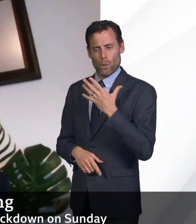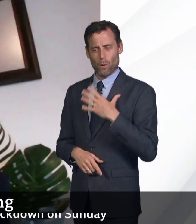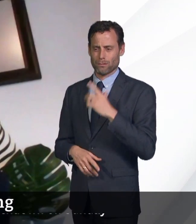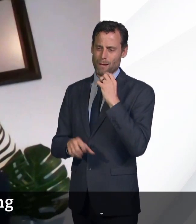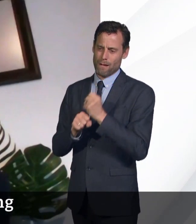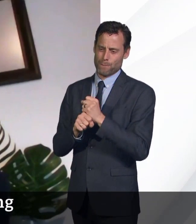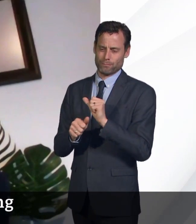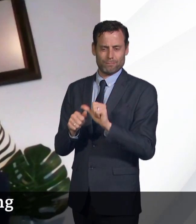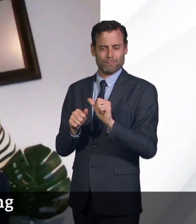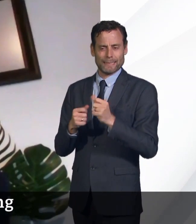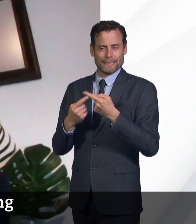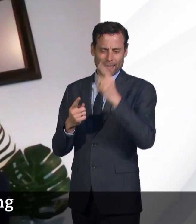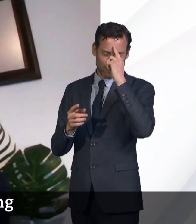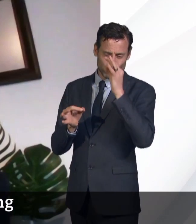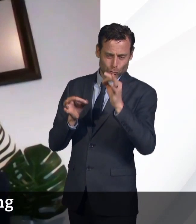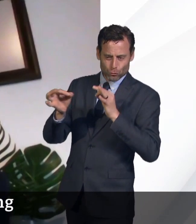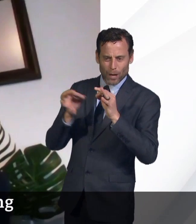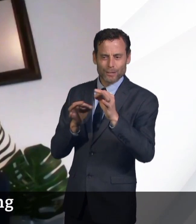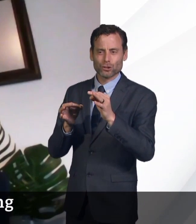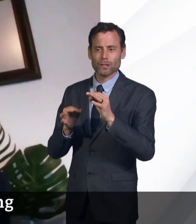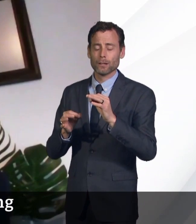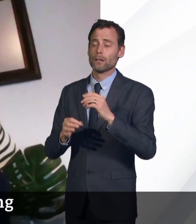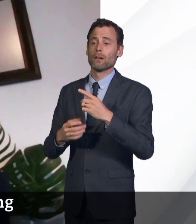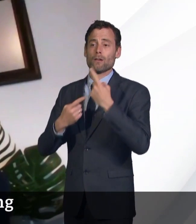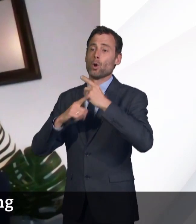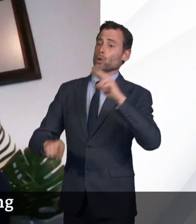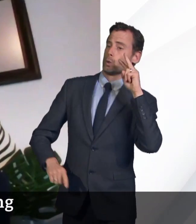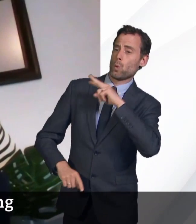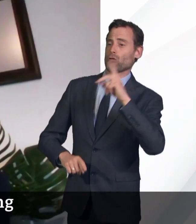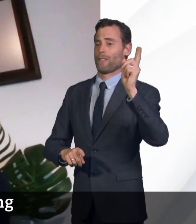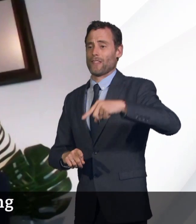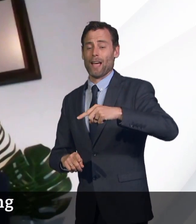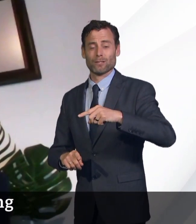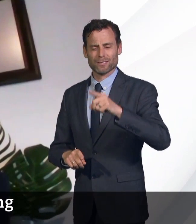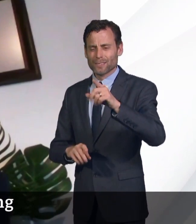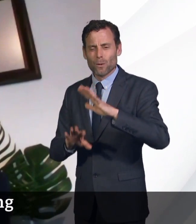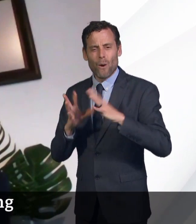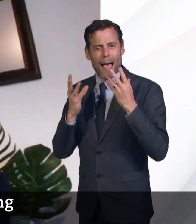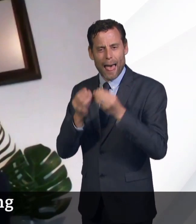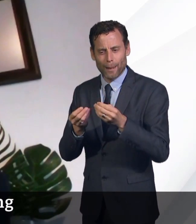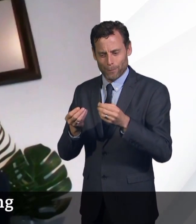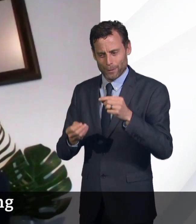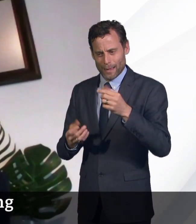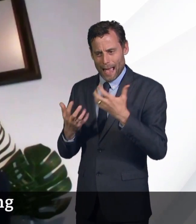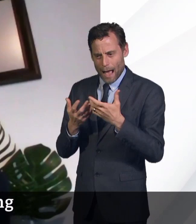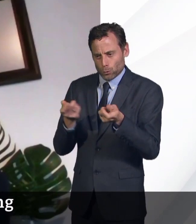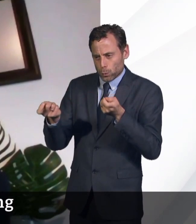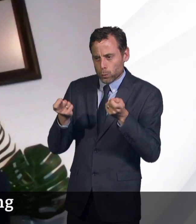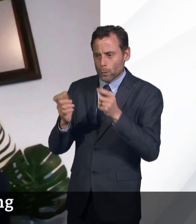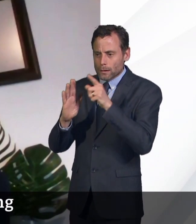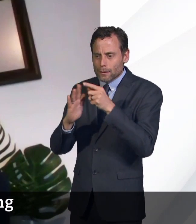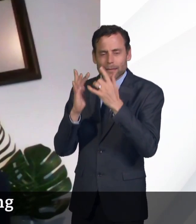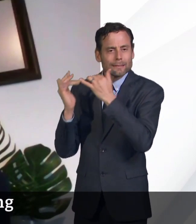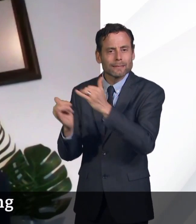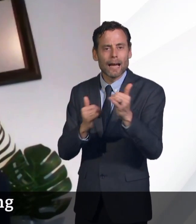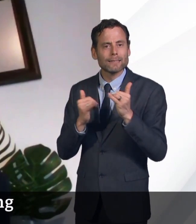that the focus on setting round number targets has not actually been helpful to people in the system? And can you say a bit more about